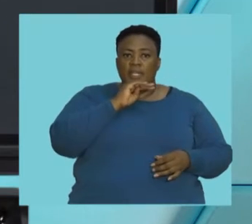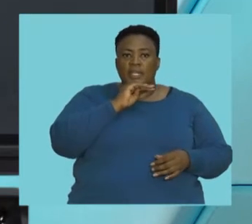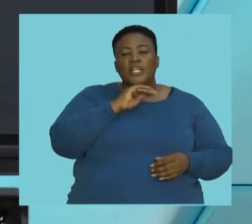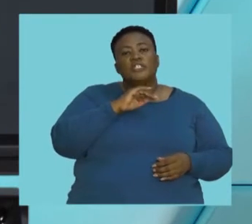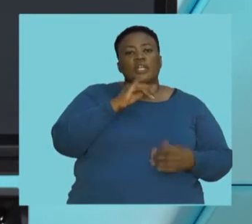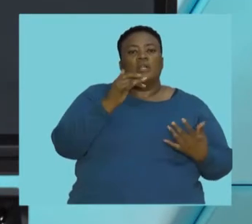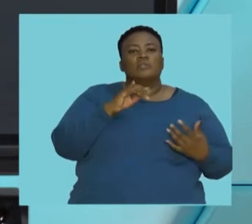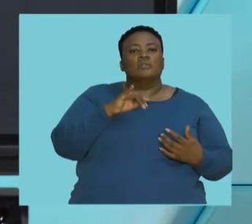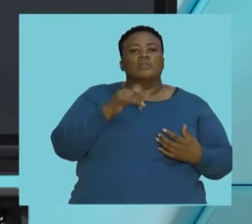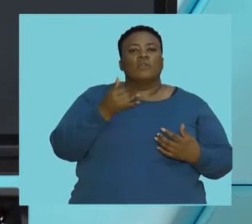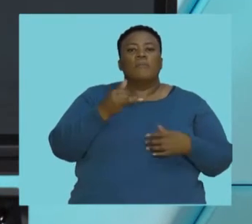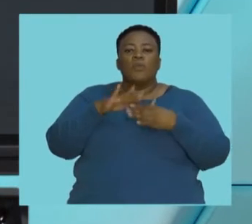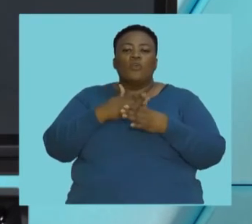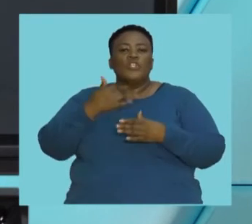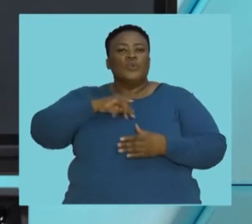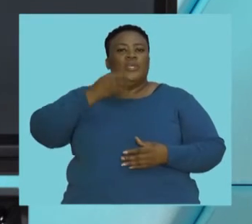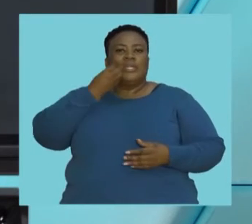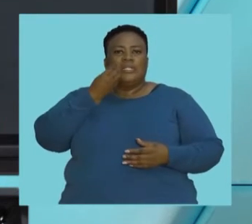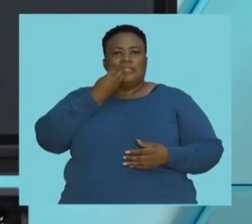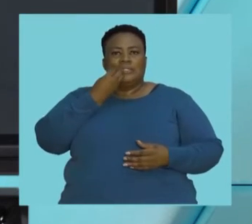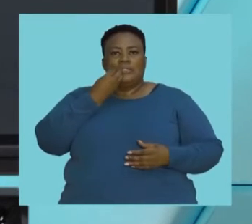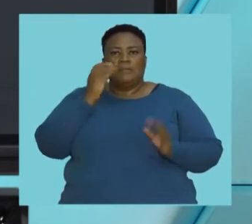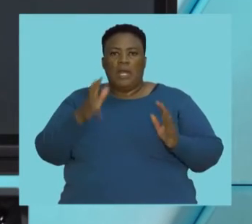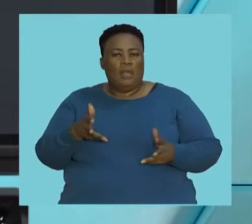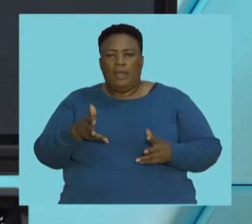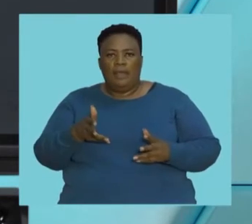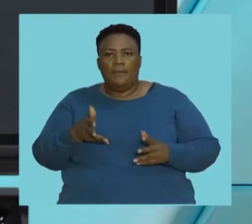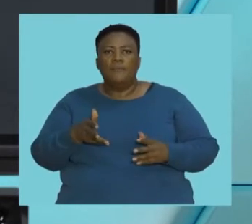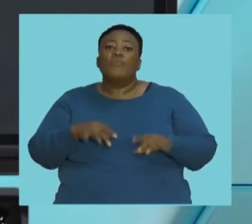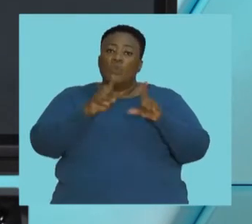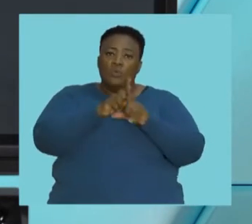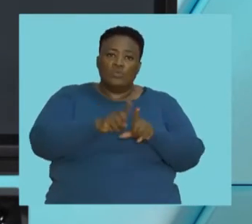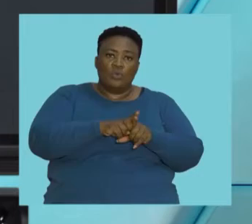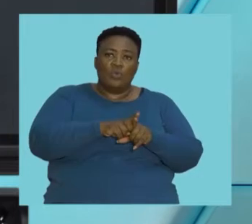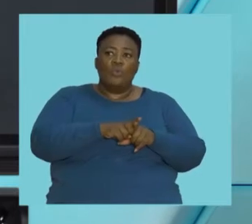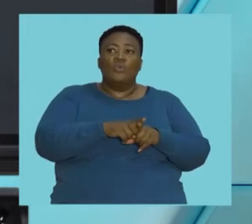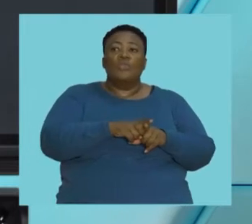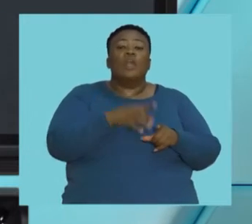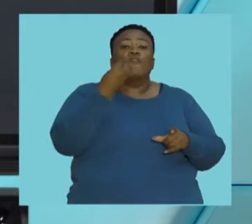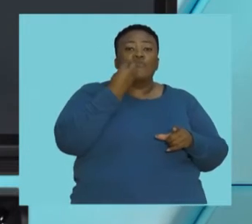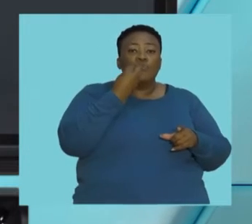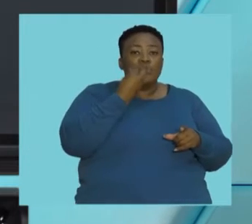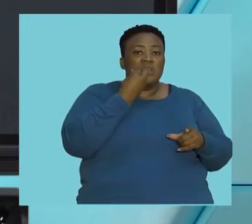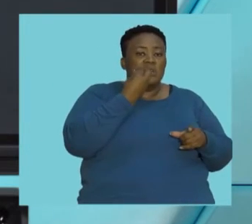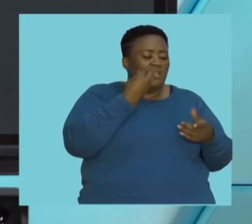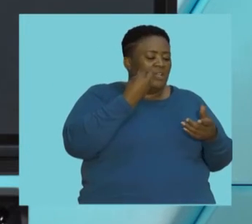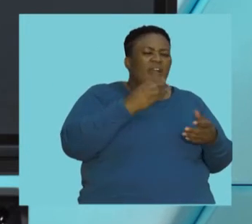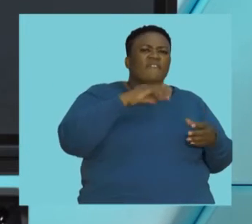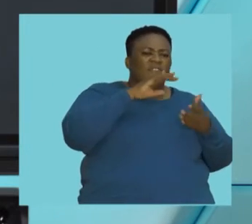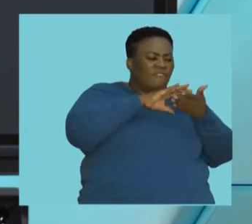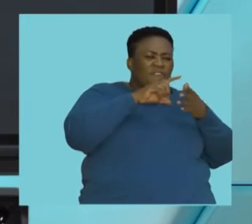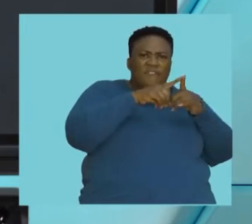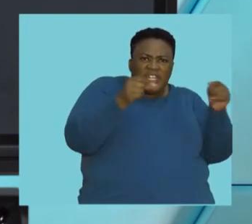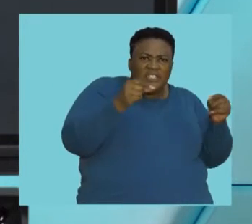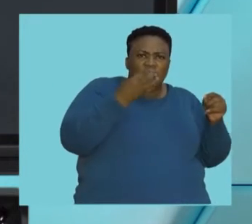not necessarily just from the consumption. Please don't get me wrong. Also, leaving food on your plate and